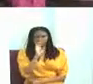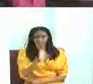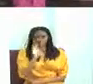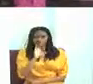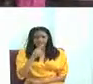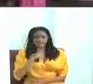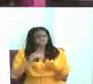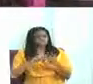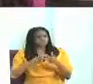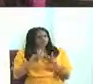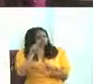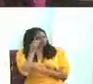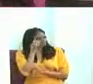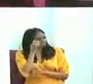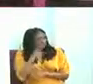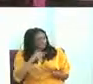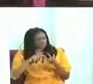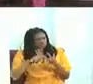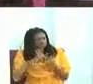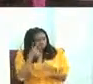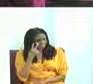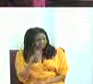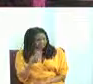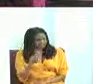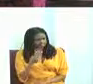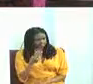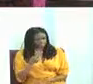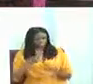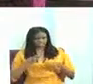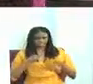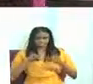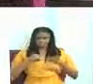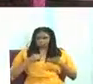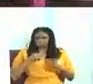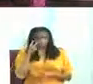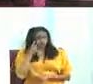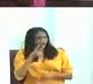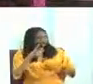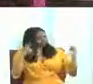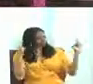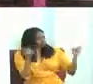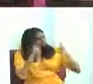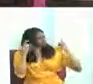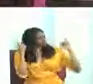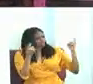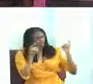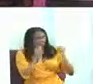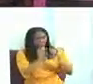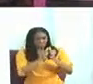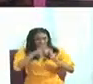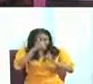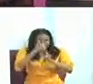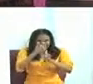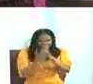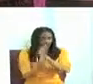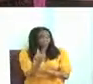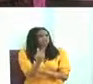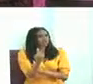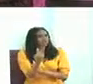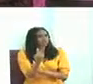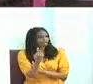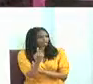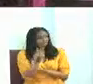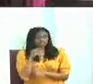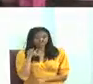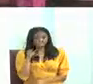to understand and began to see this acceptance and celebration of everybody. She said,